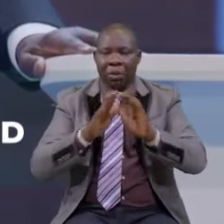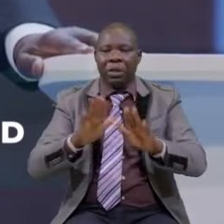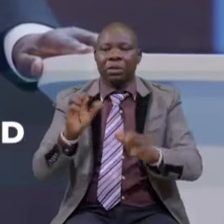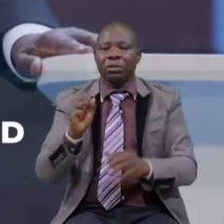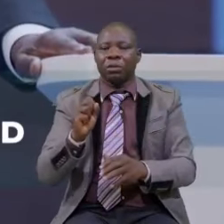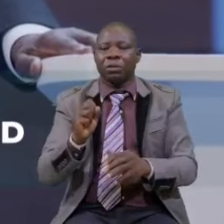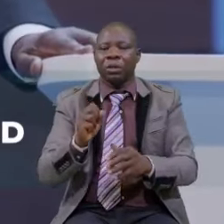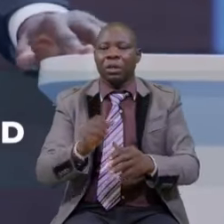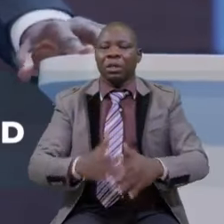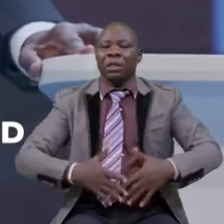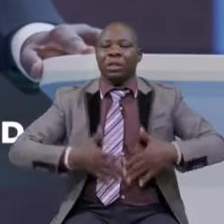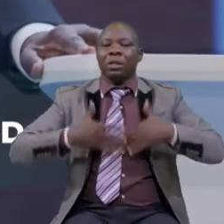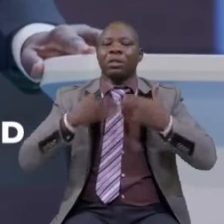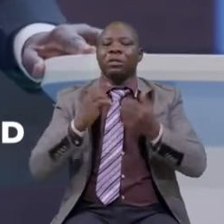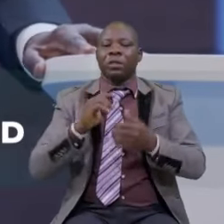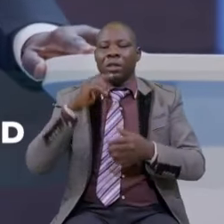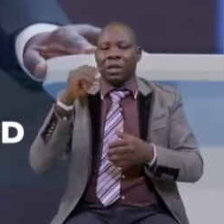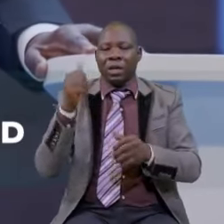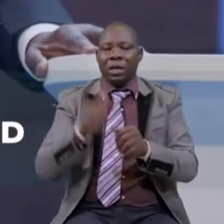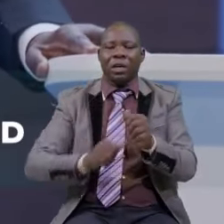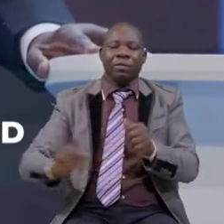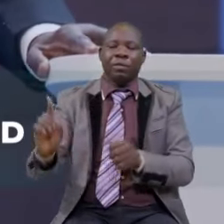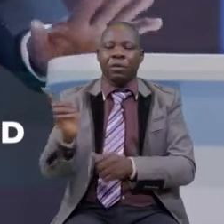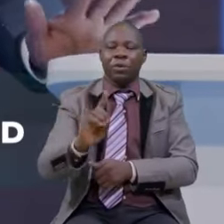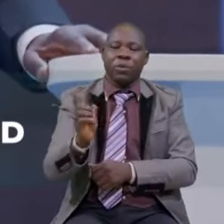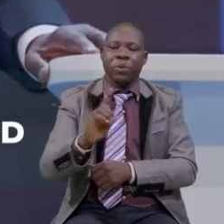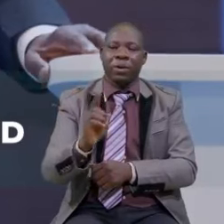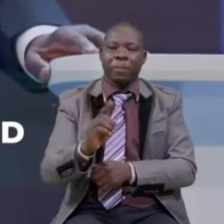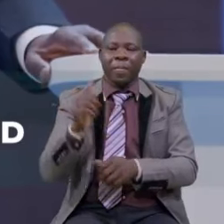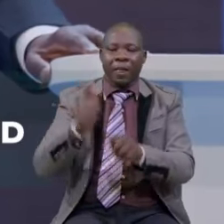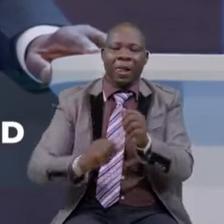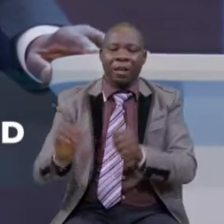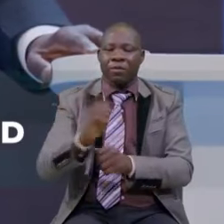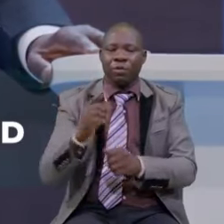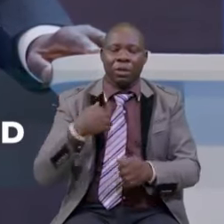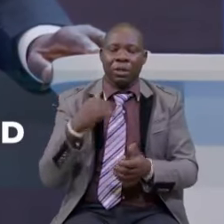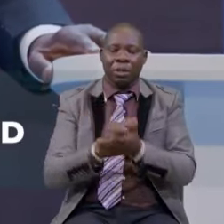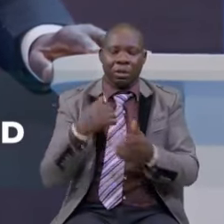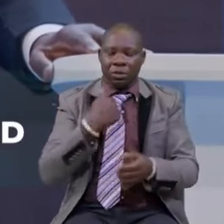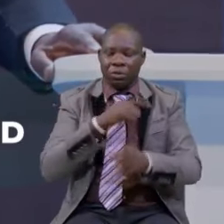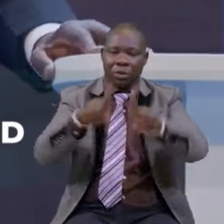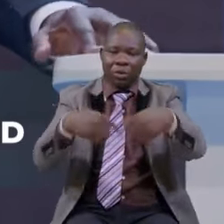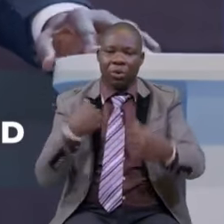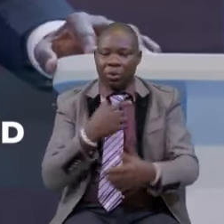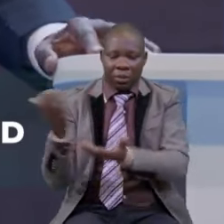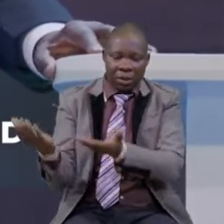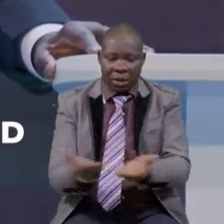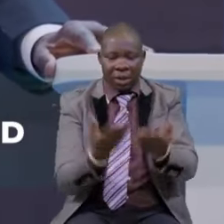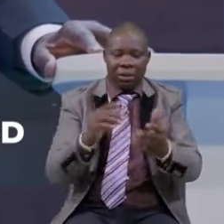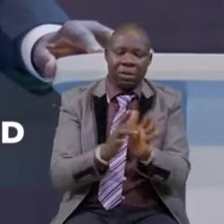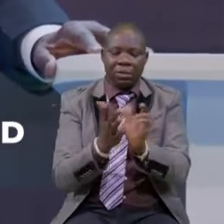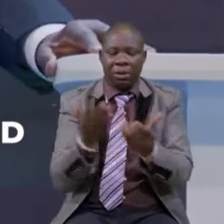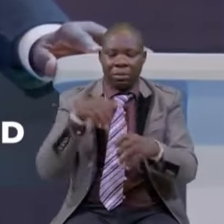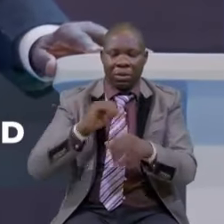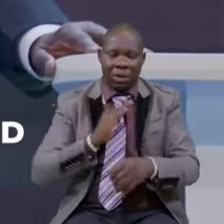beatitudes, live everywhere. Everywhere we go, we carry the Bible in our